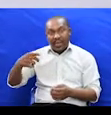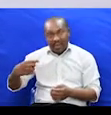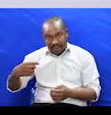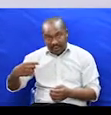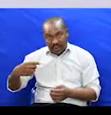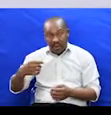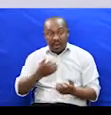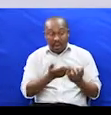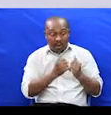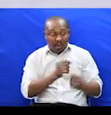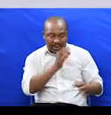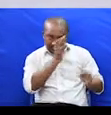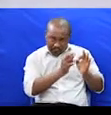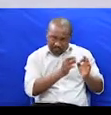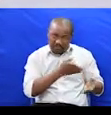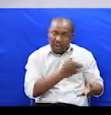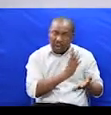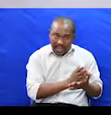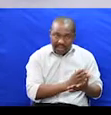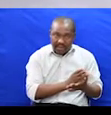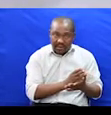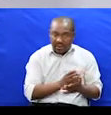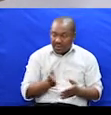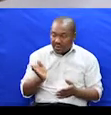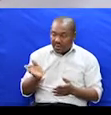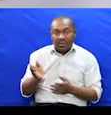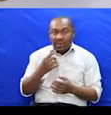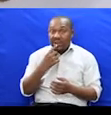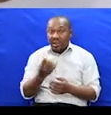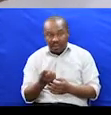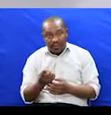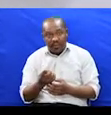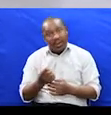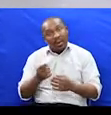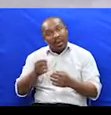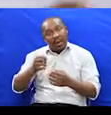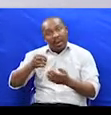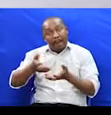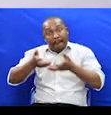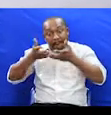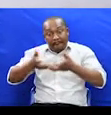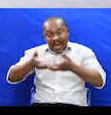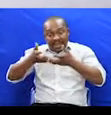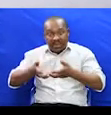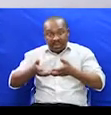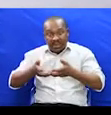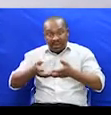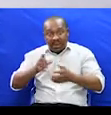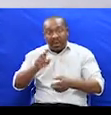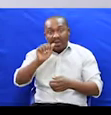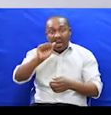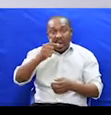the mass of that atom was concentrated at the center of the atom. And